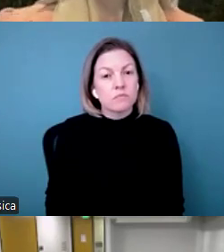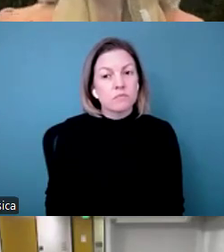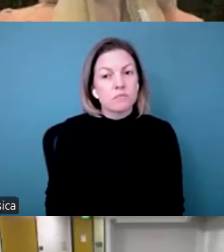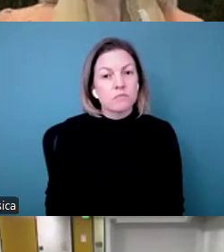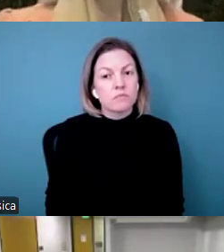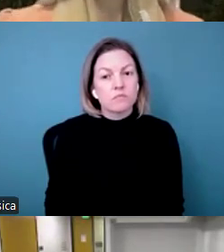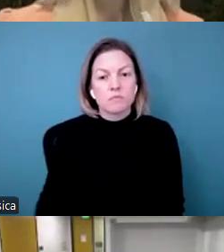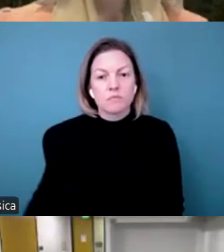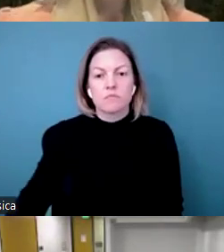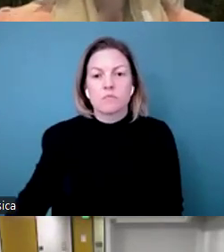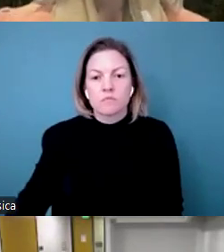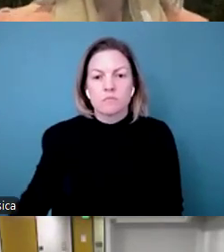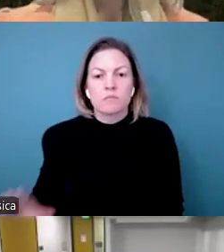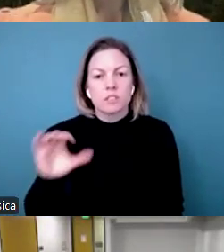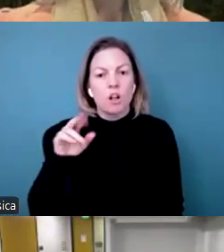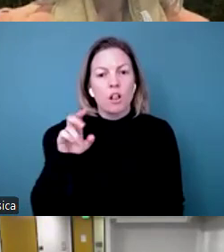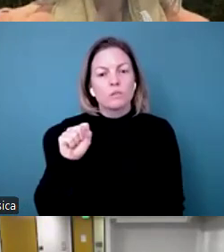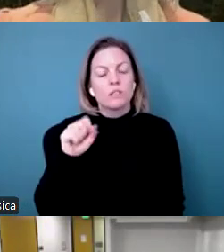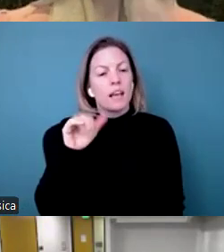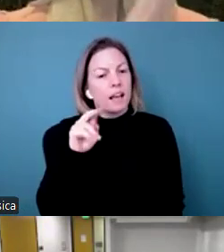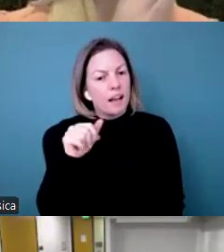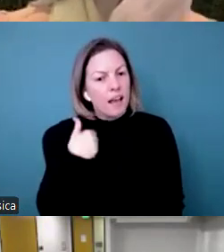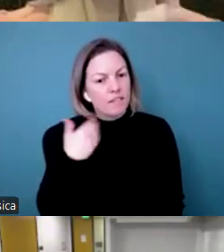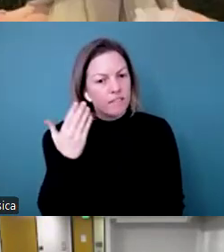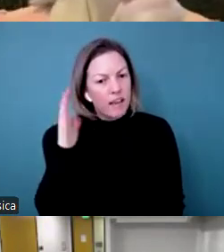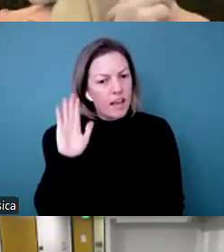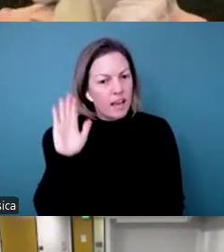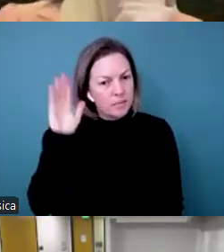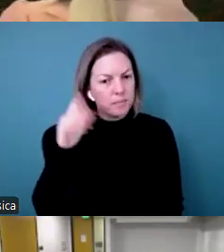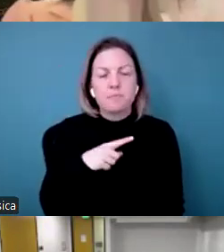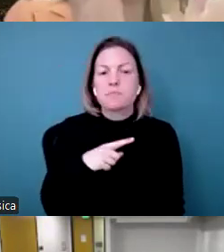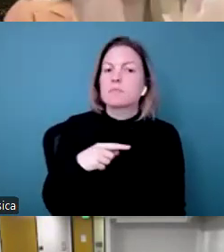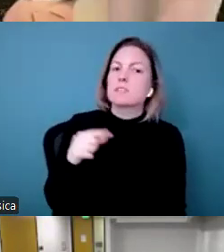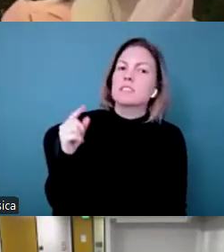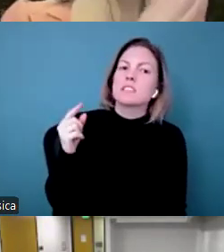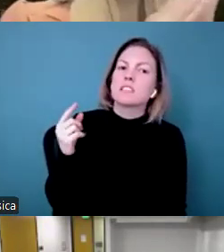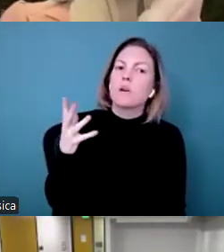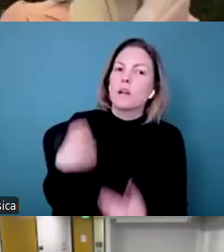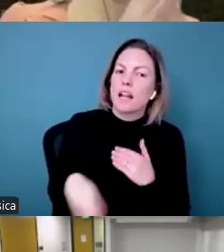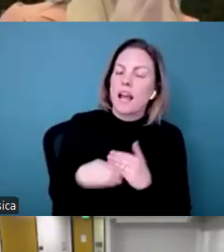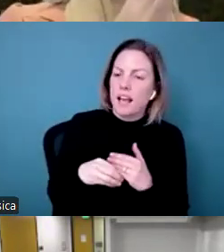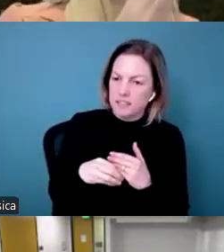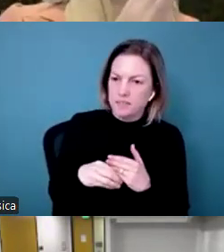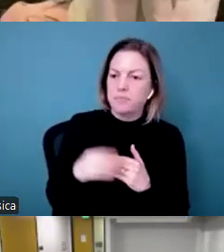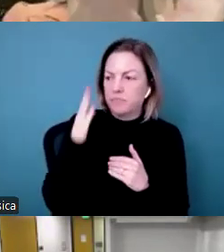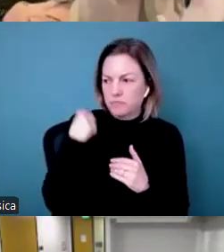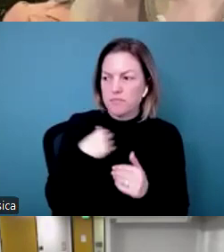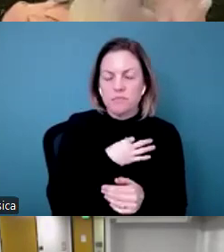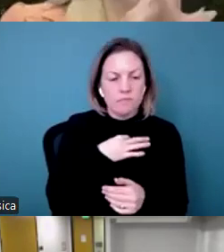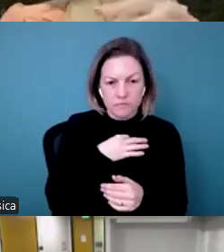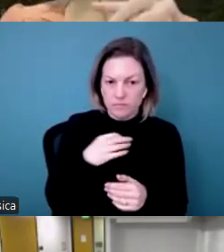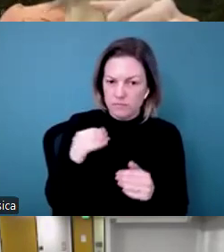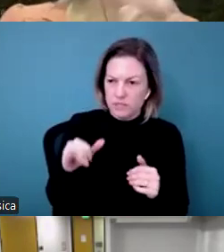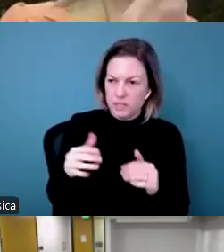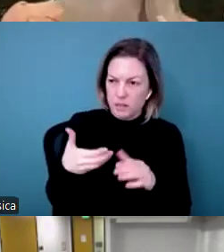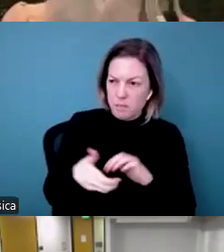Then Anna has her hand raised. Well, I just wanted to weigh in on that topic because I was curious if this is like a